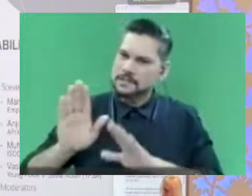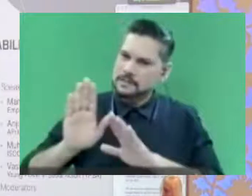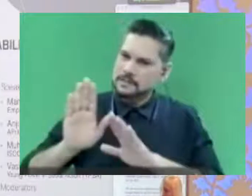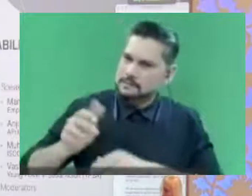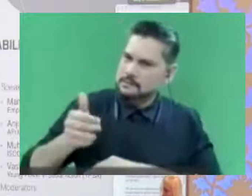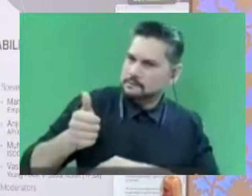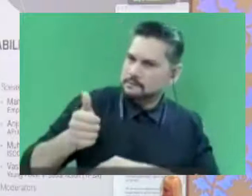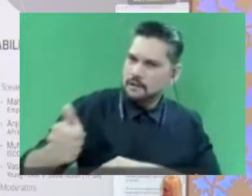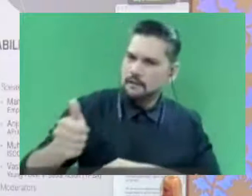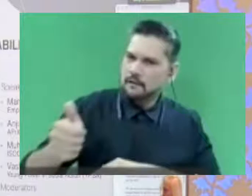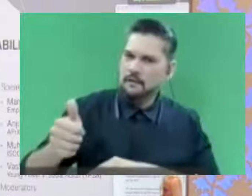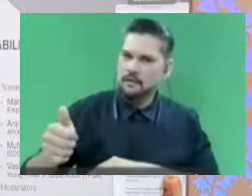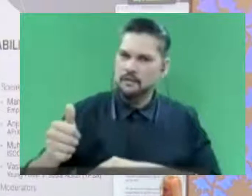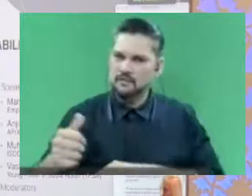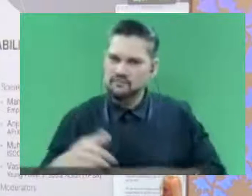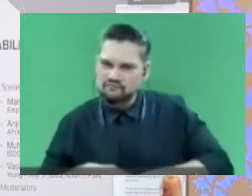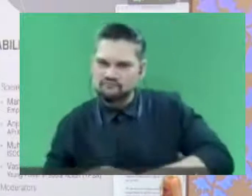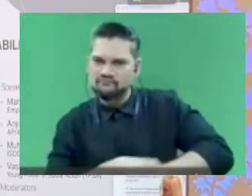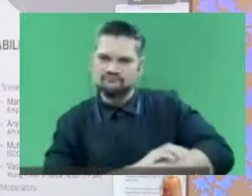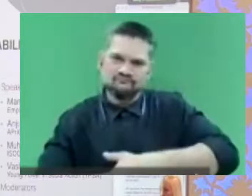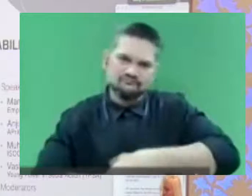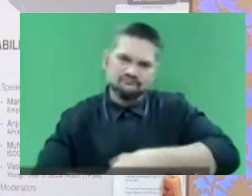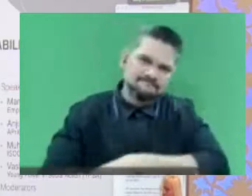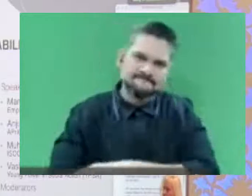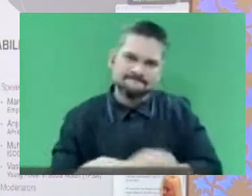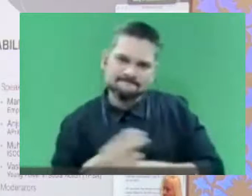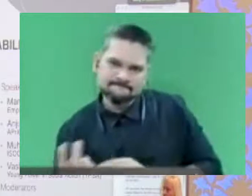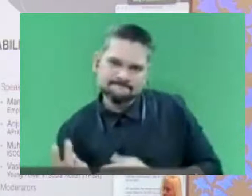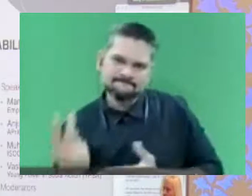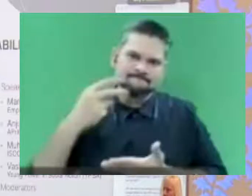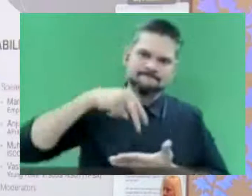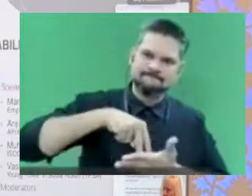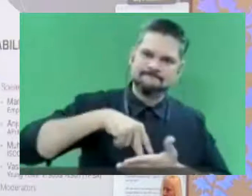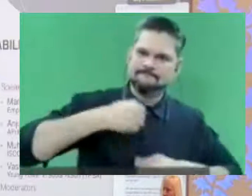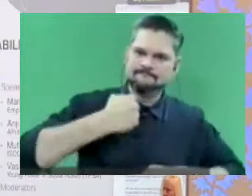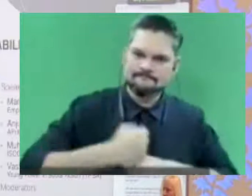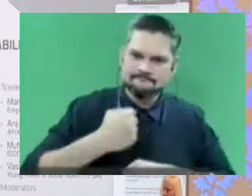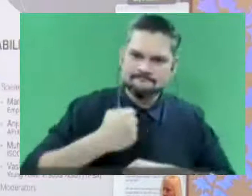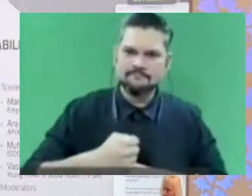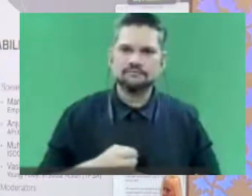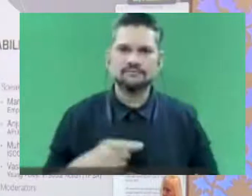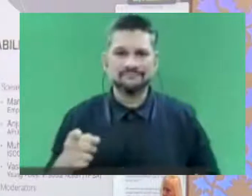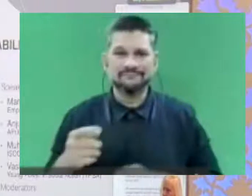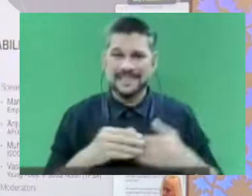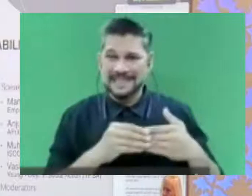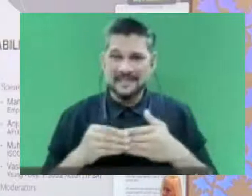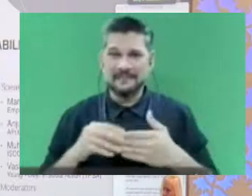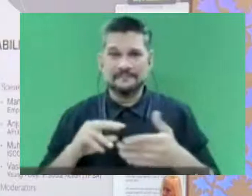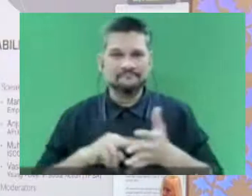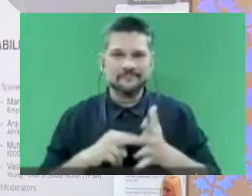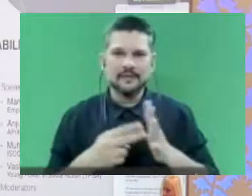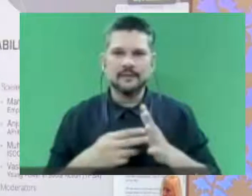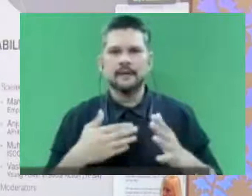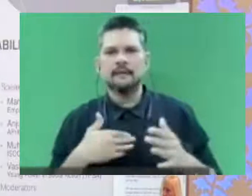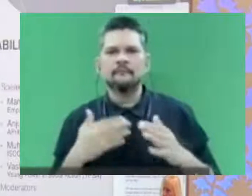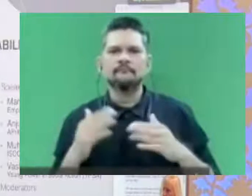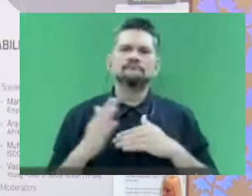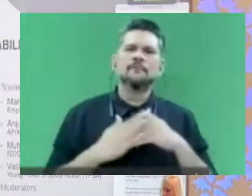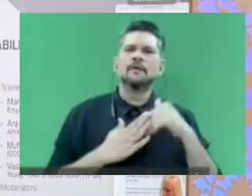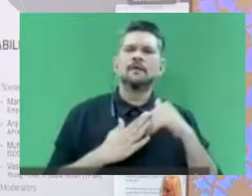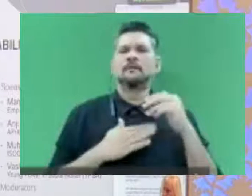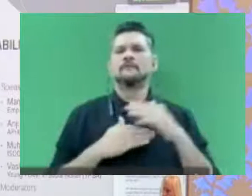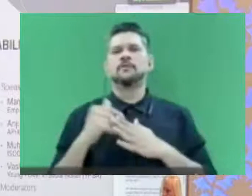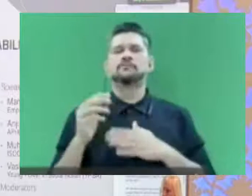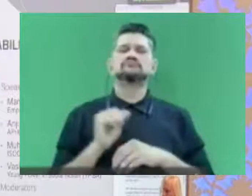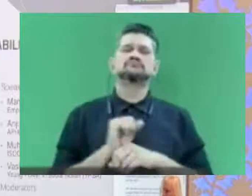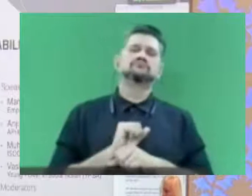their comfort zones, because leadership does not happen in your comfort zone. It is all about coming out of your